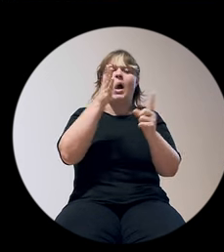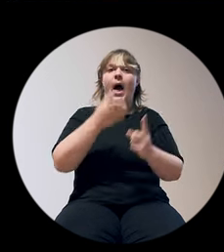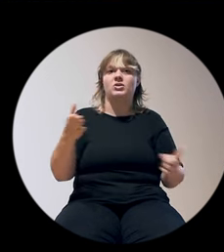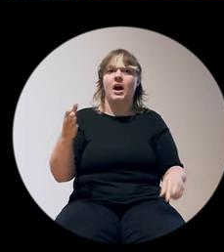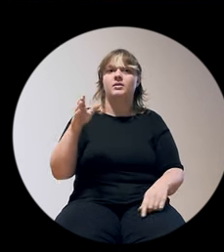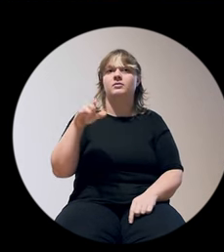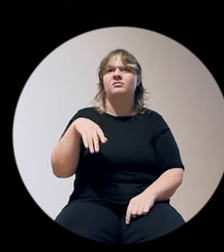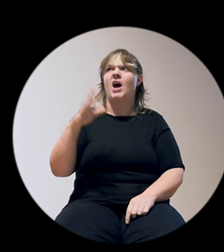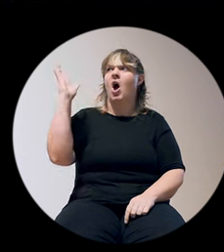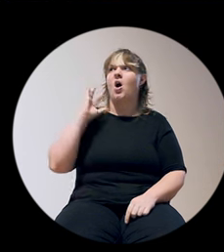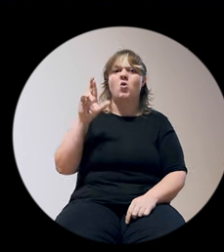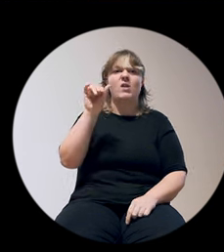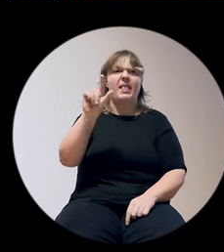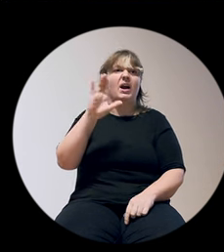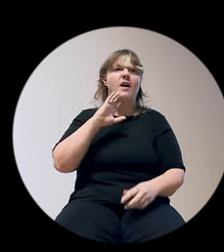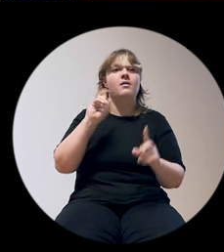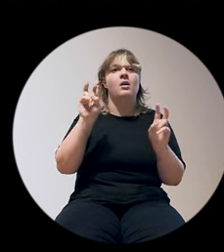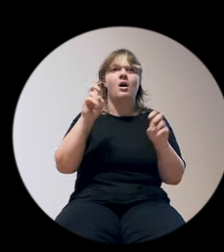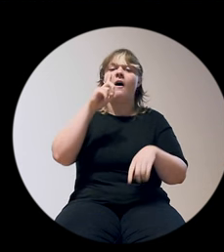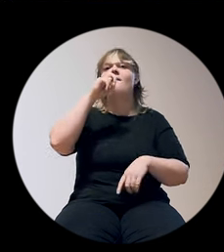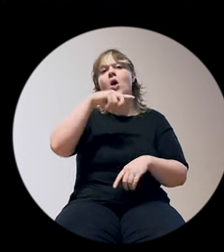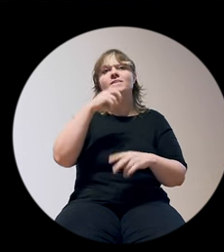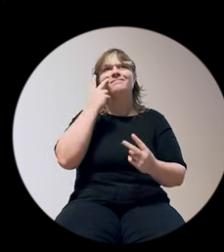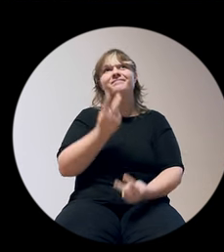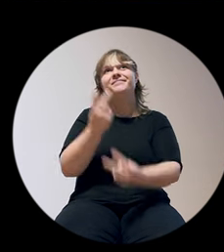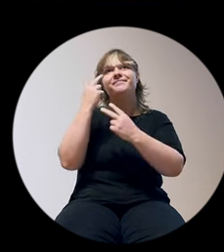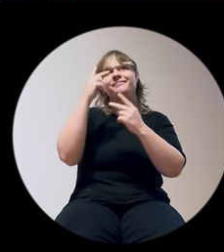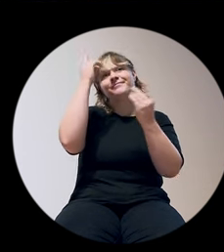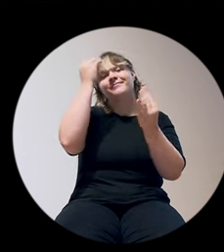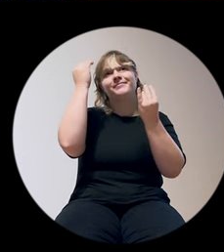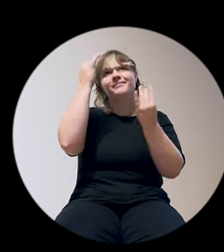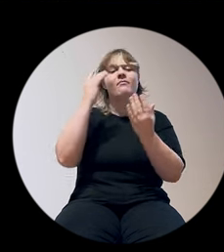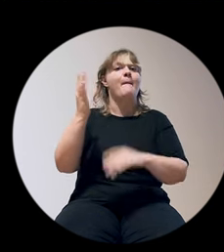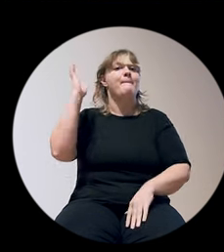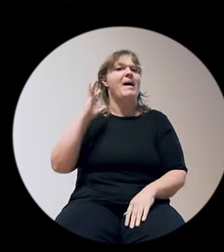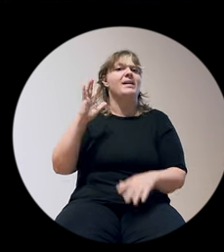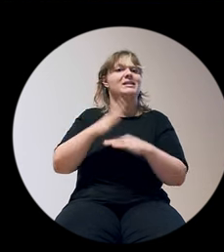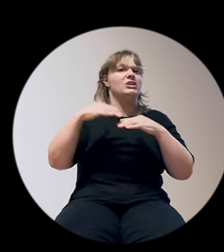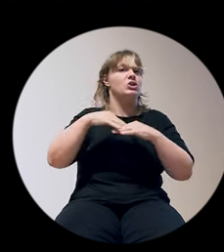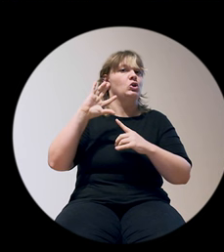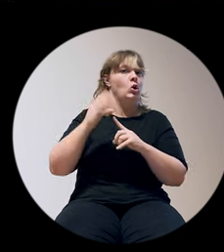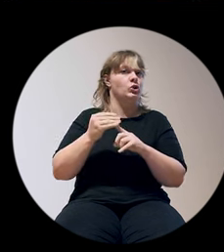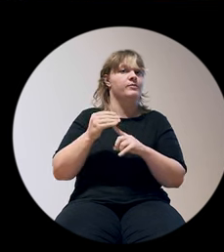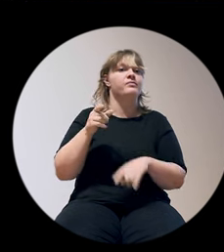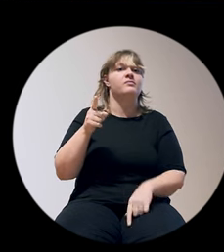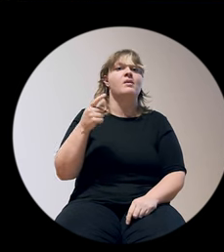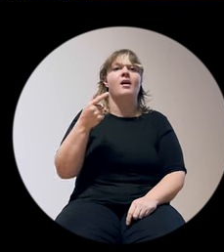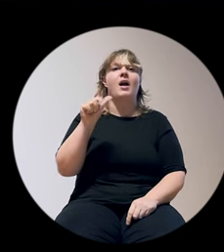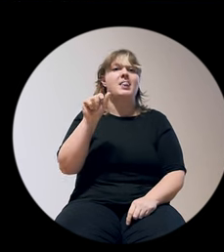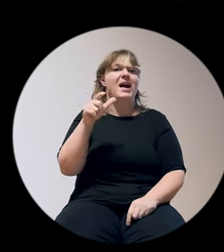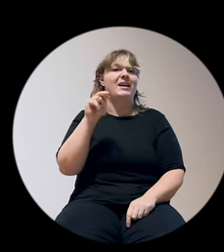of a kind of false nostalgia or of a past indigenous culture. But Galanin reclaims it